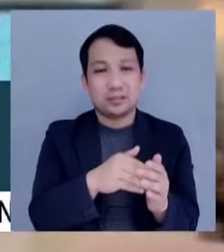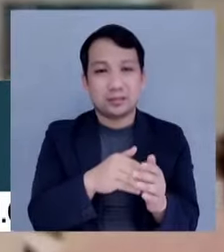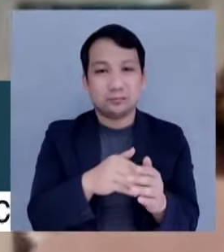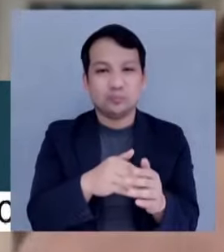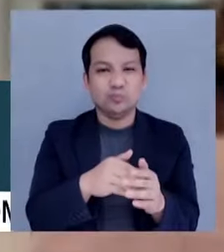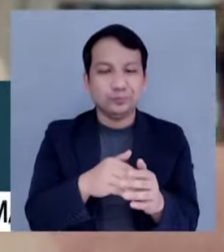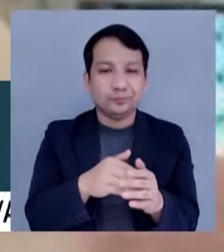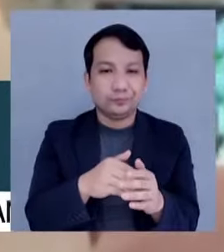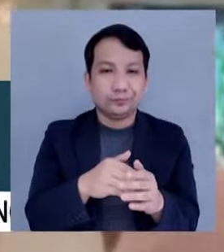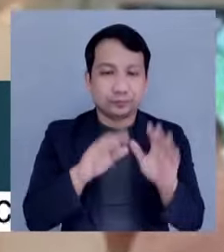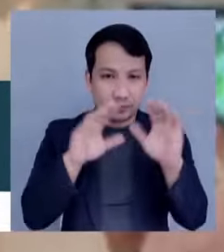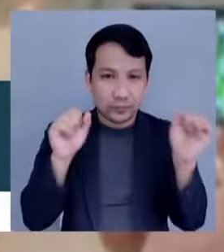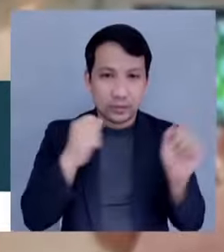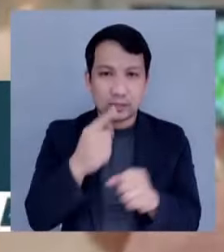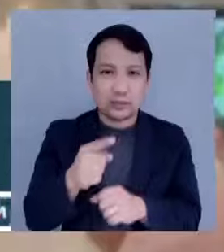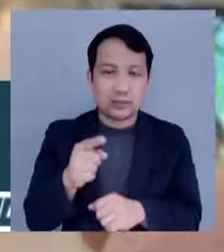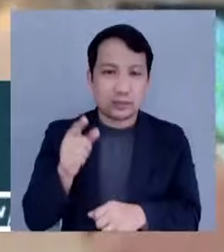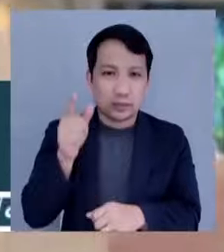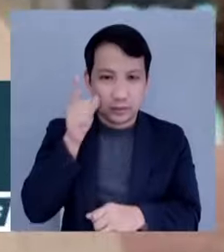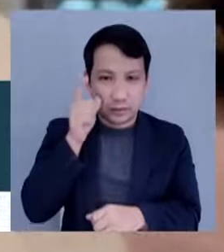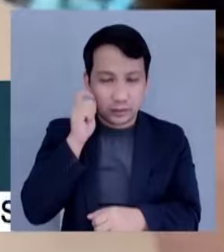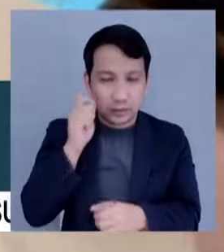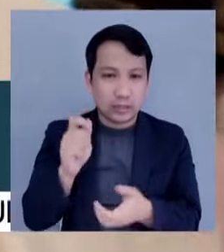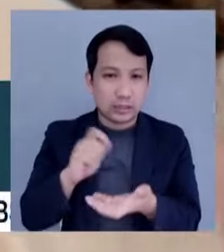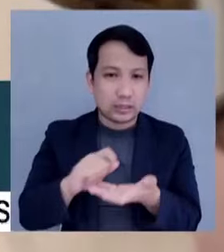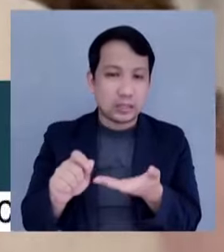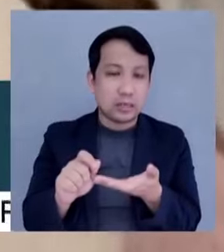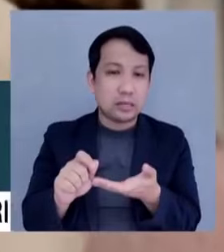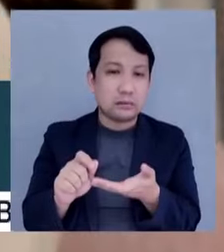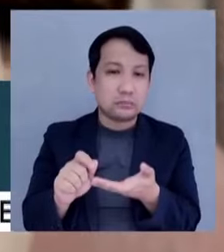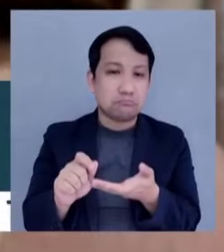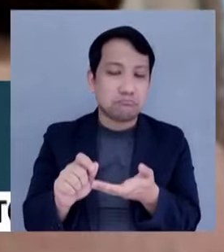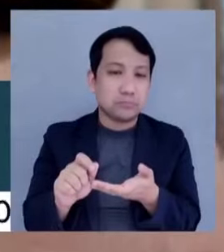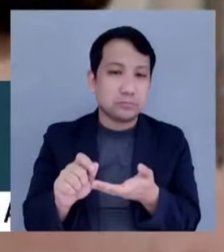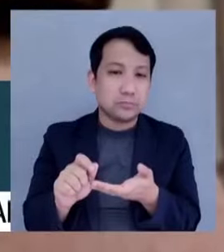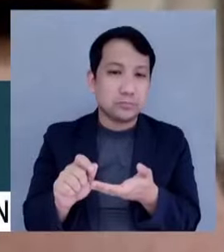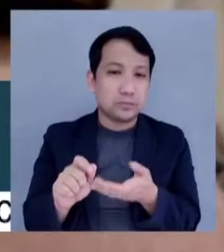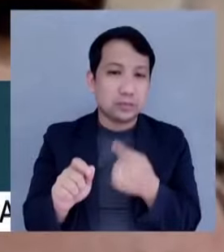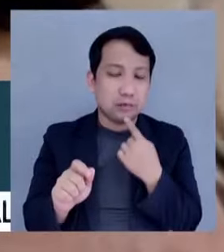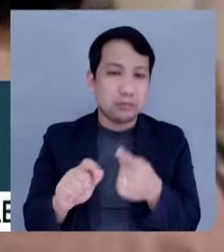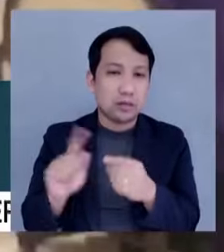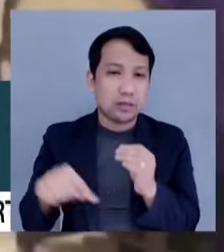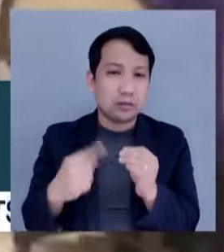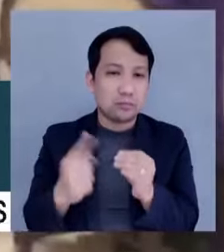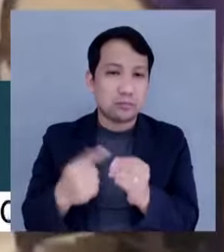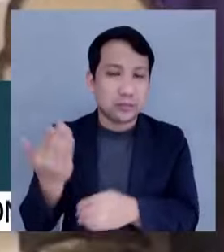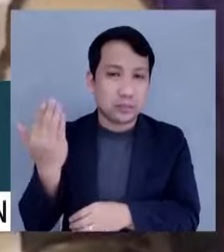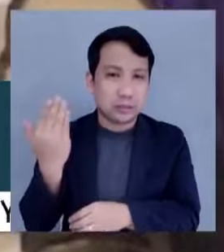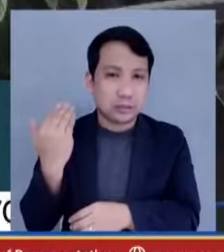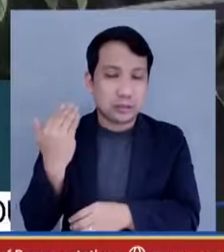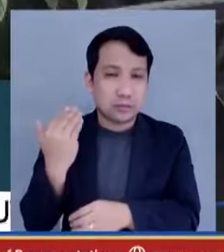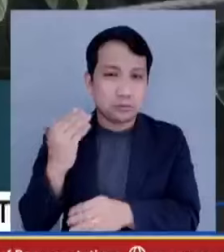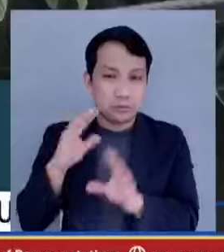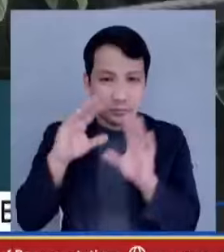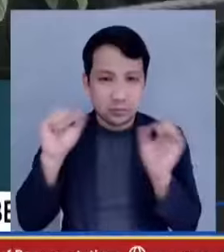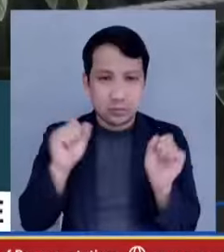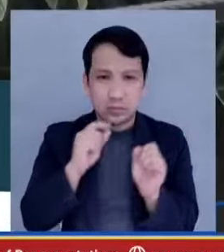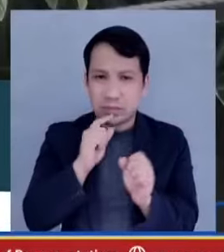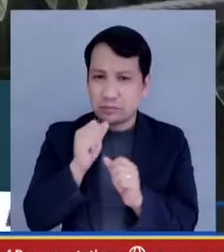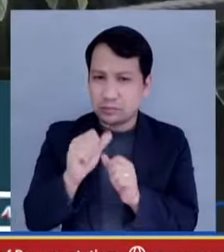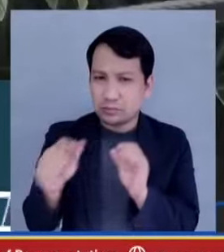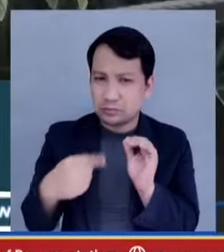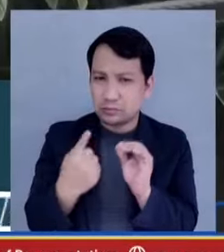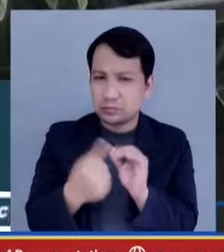Lucas Bersamin told reporters that the claim of the former president was just a mere